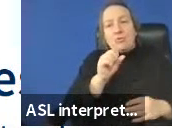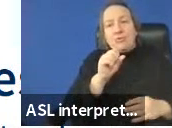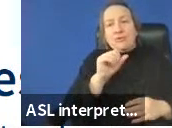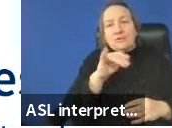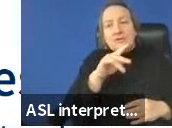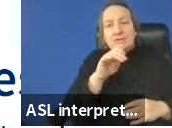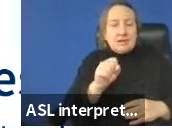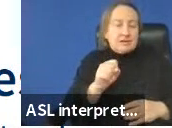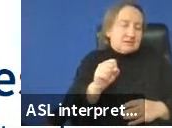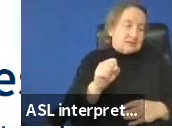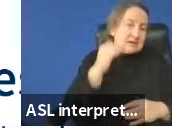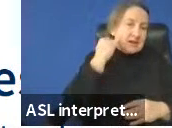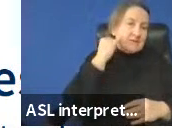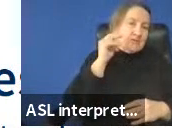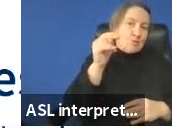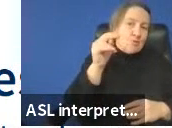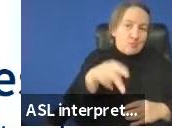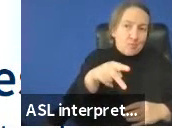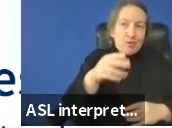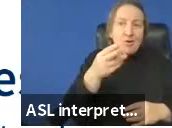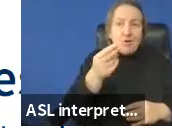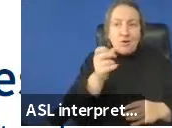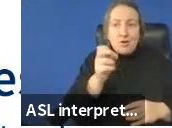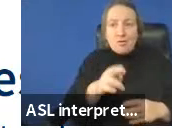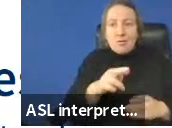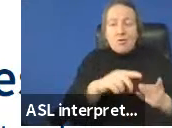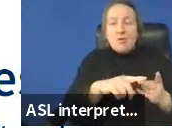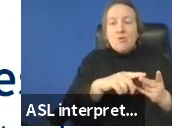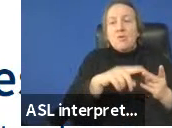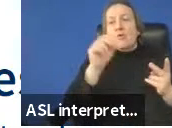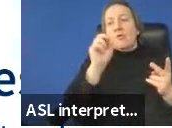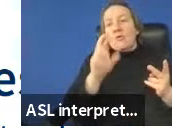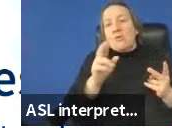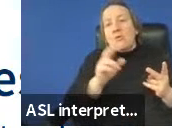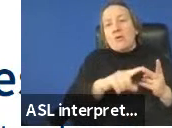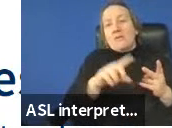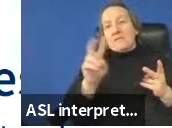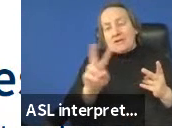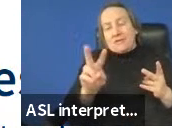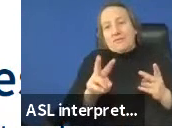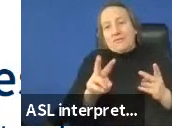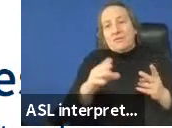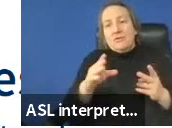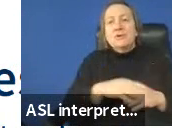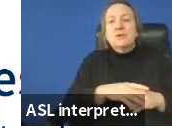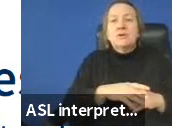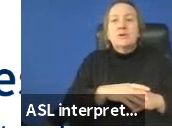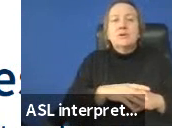that's North Portland Harbor or by North Portland Harbor or Vancouver.